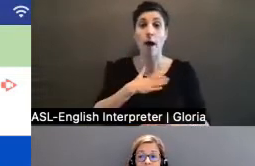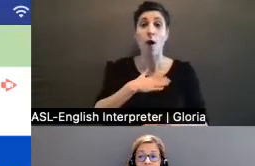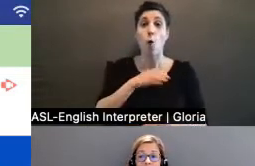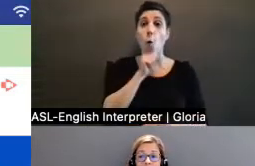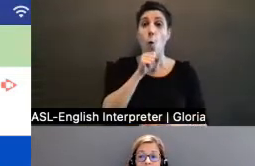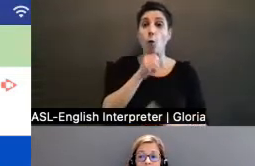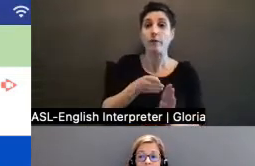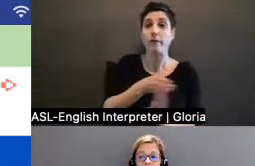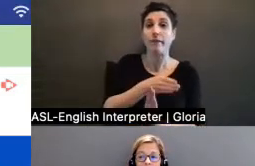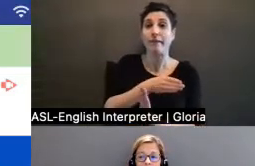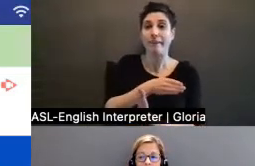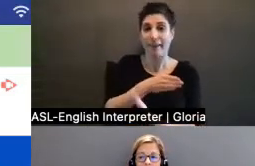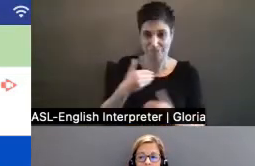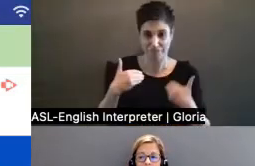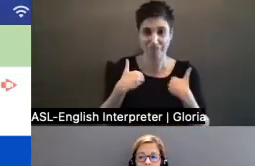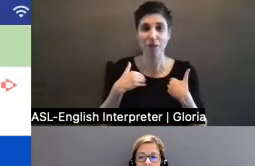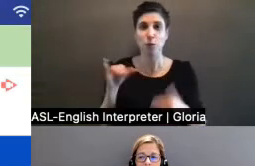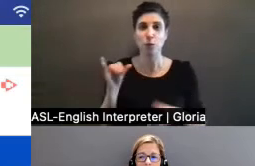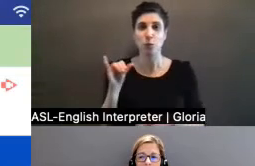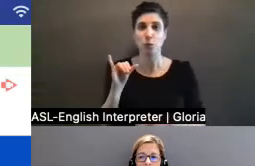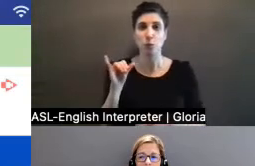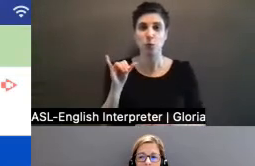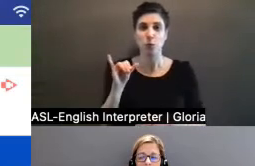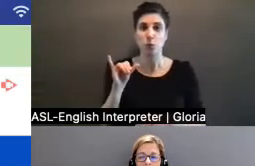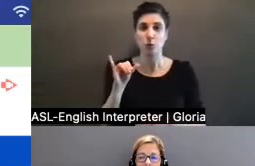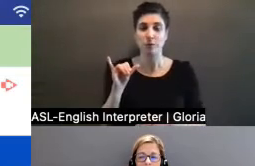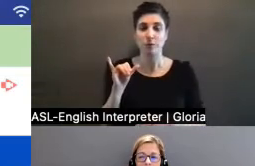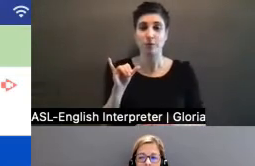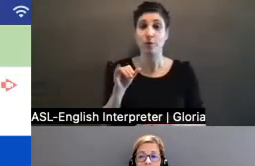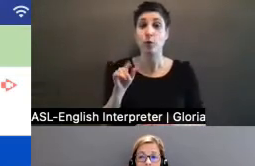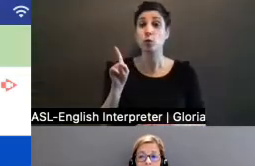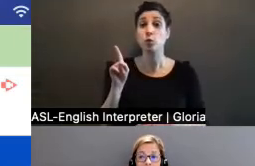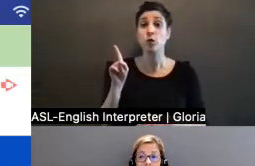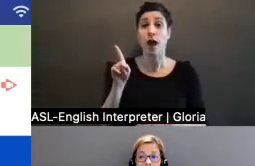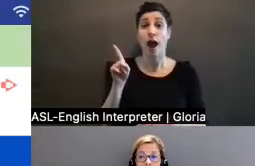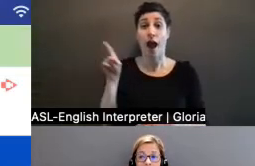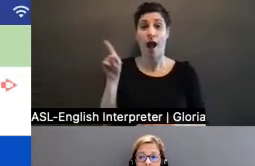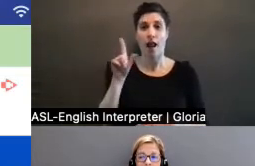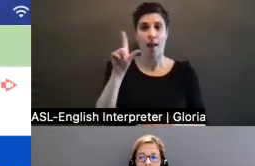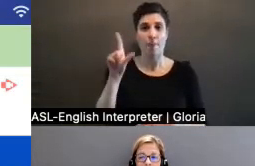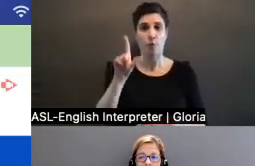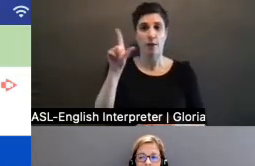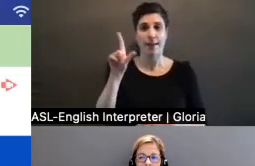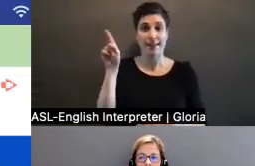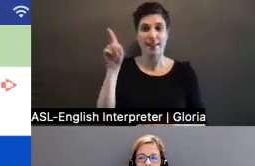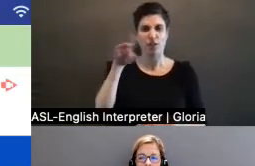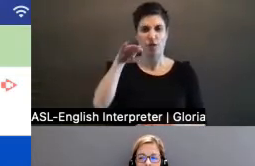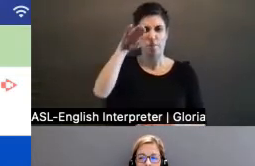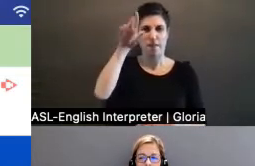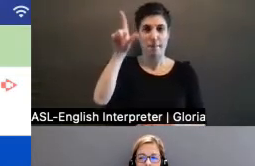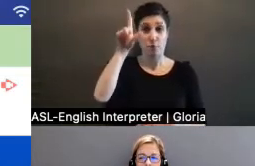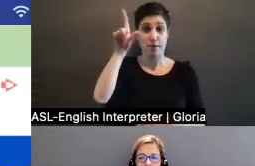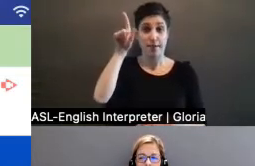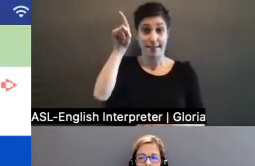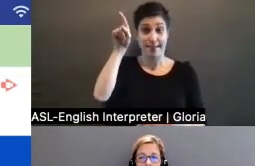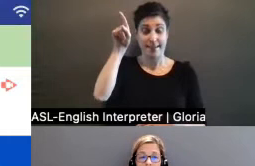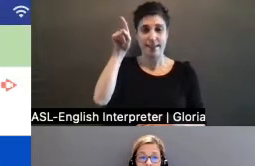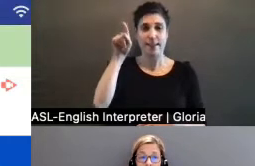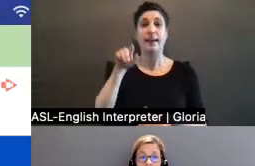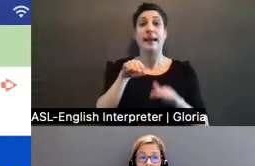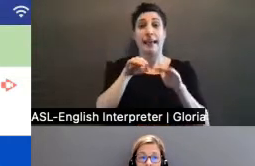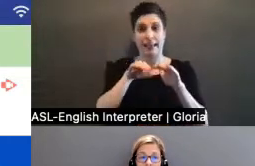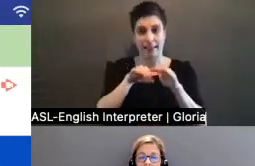kind of a shortcut for me to get me there. I can also go to a library. So if I click on library, it's going to take me to library of